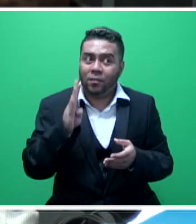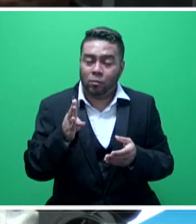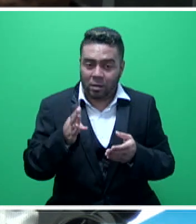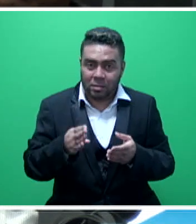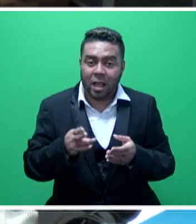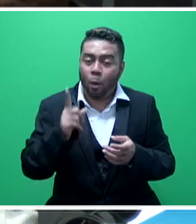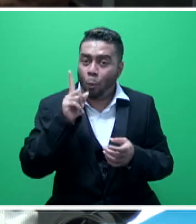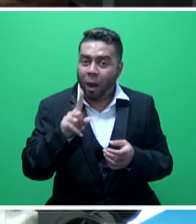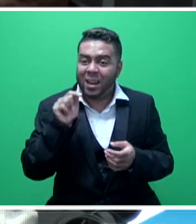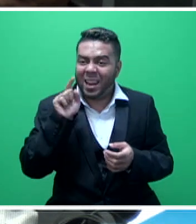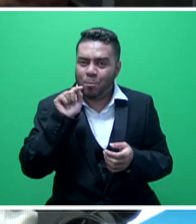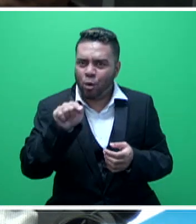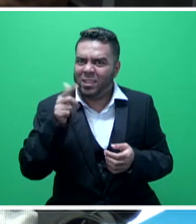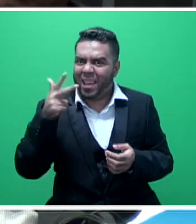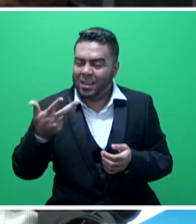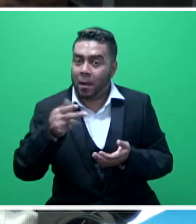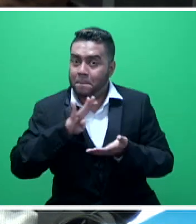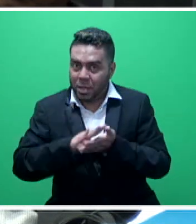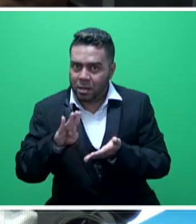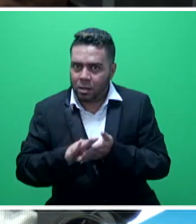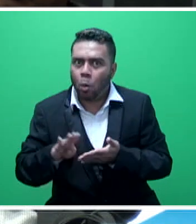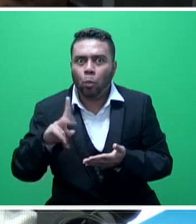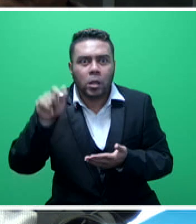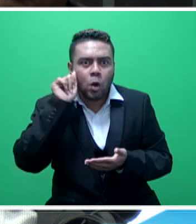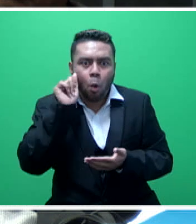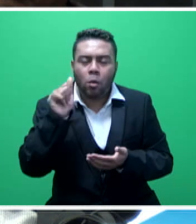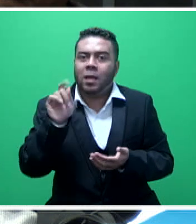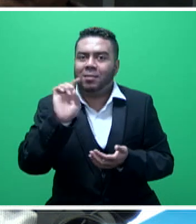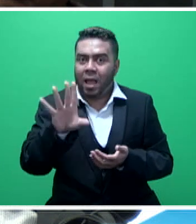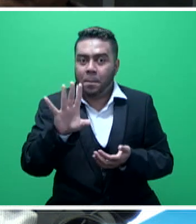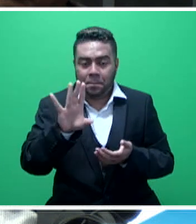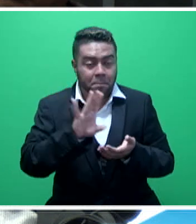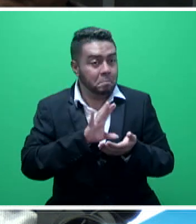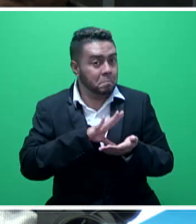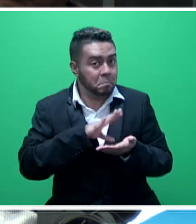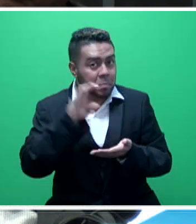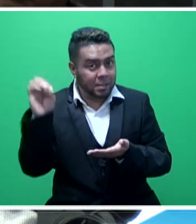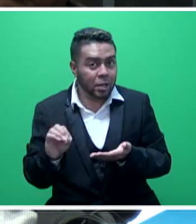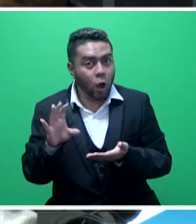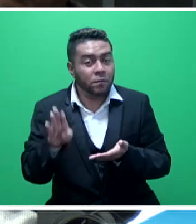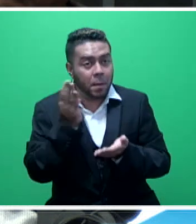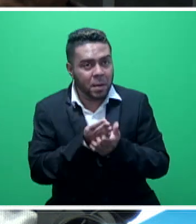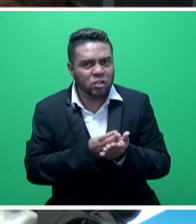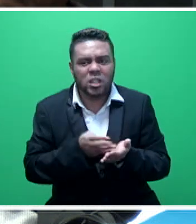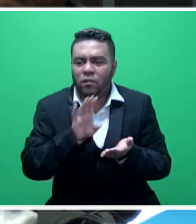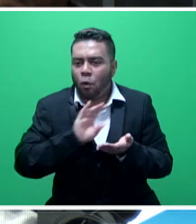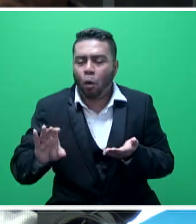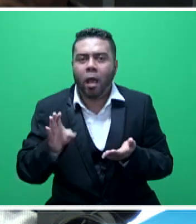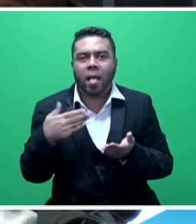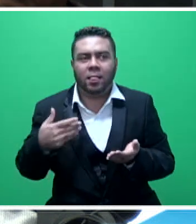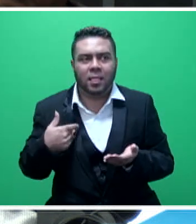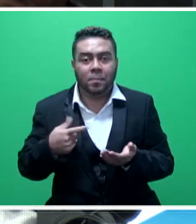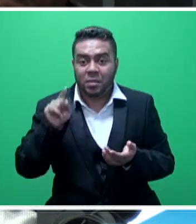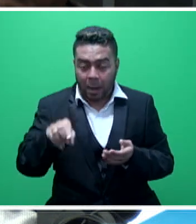revenue is 1.8 billion, we know that 10% of the budget is for health. That means